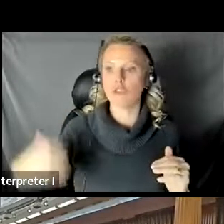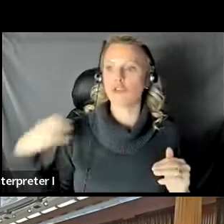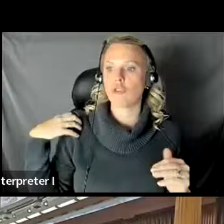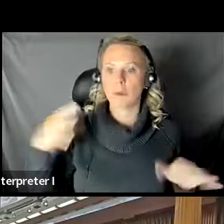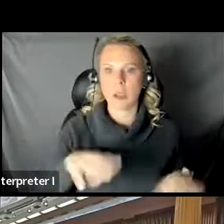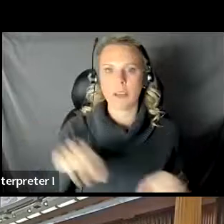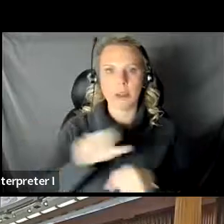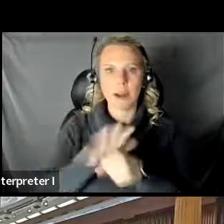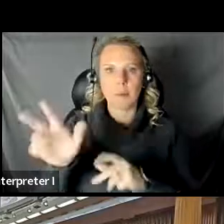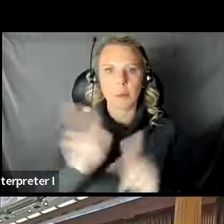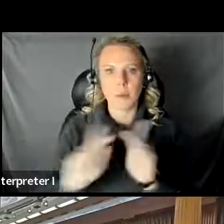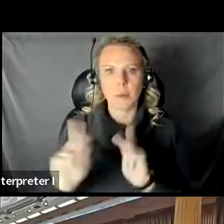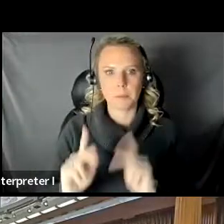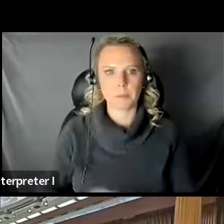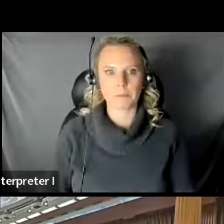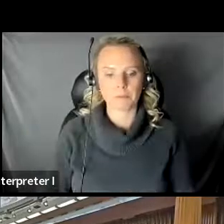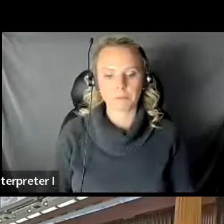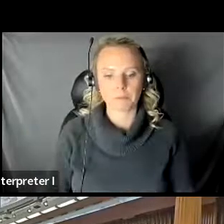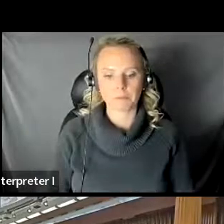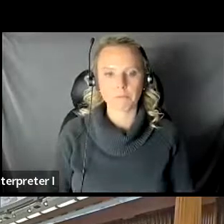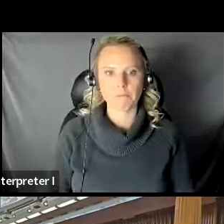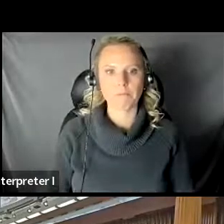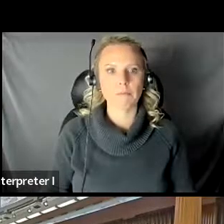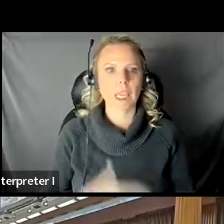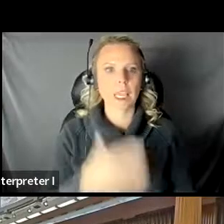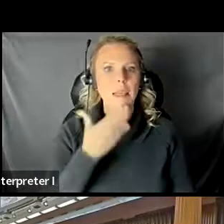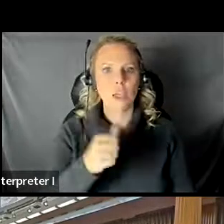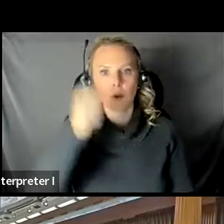quorum. Thank you, Mr. Cash.